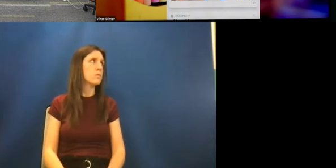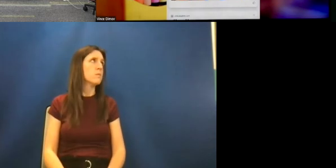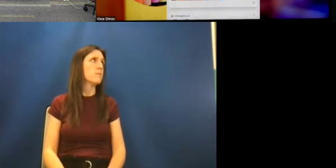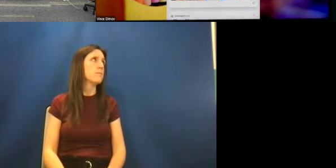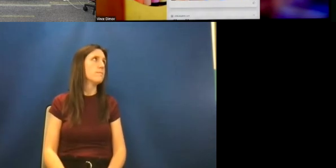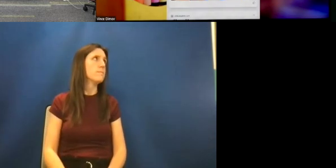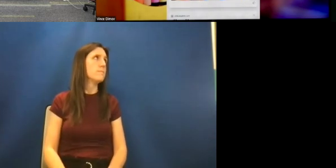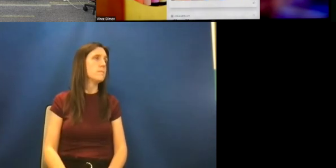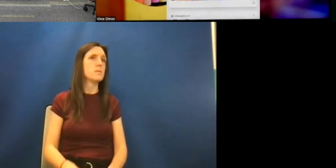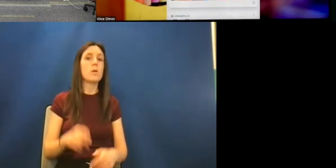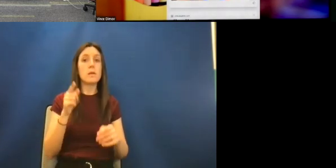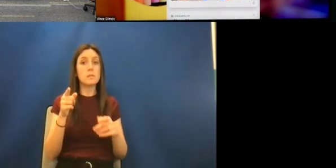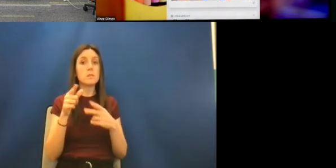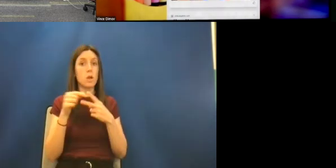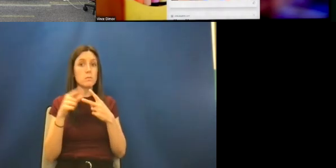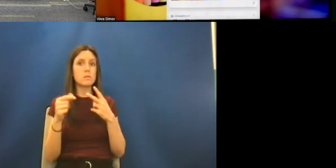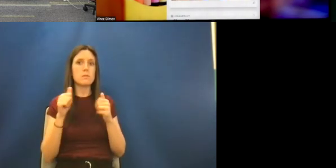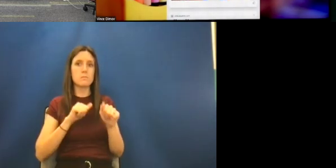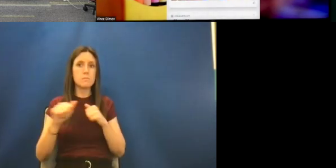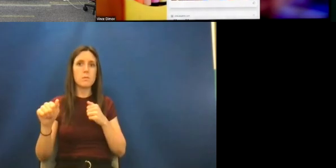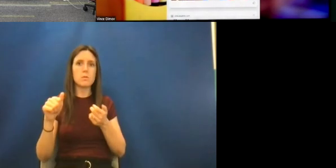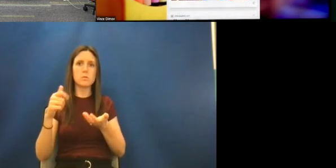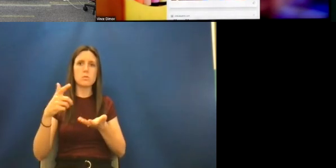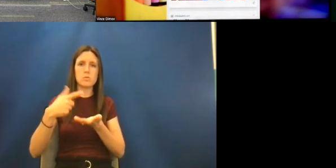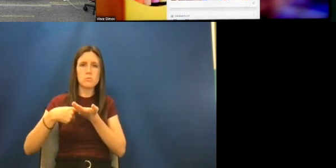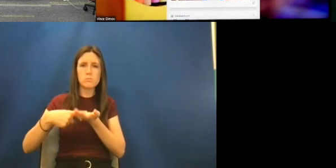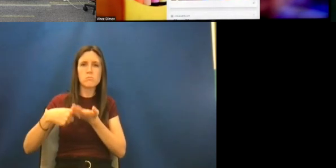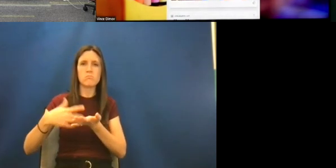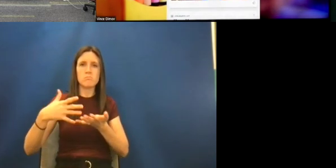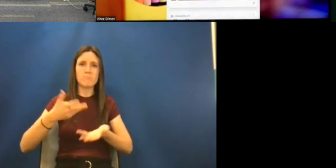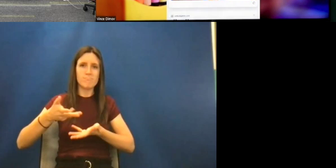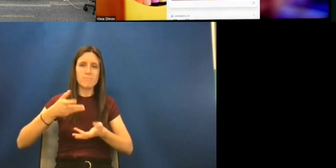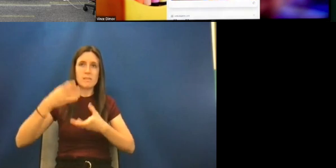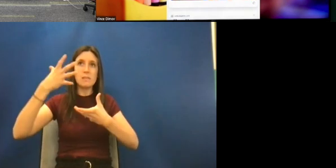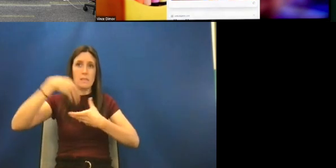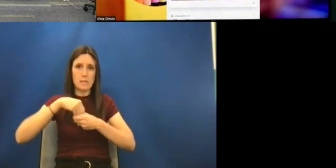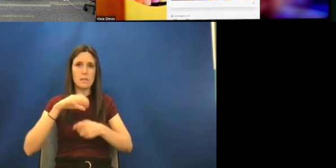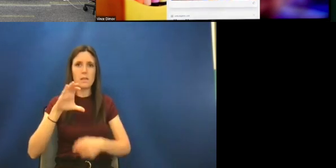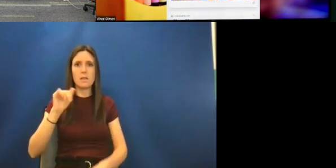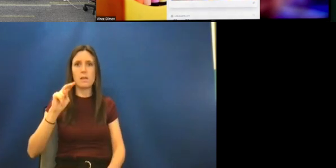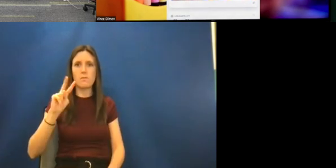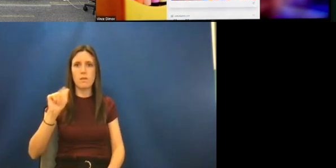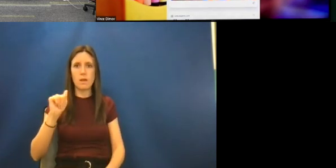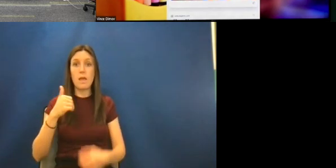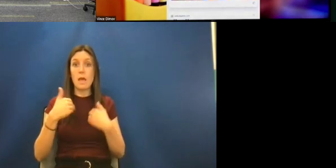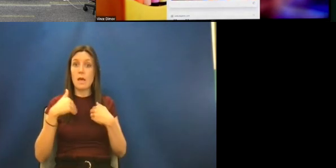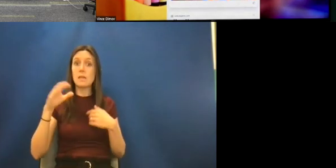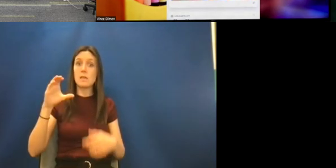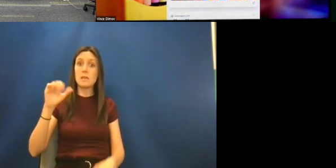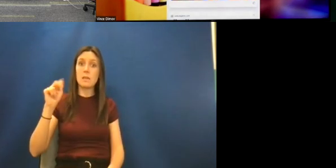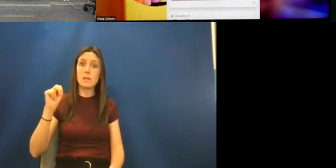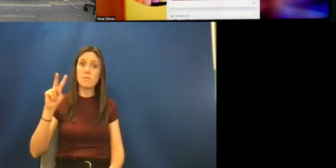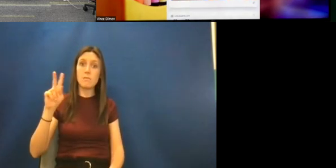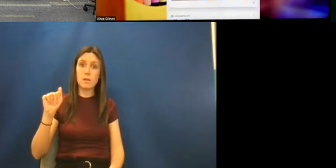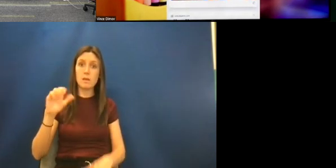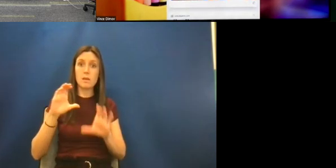is an option in Canva to be able to collaborate within Canva, so possibly. And there is like Canva classrooms and things like that. So Canva